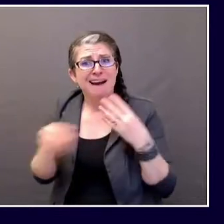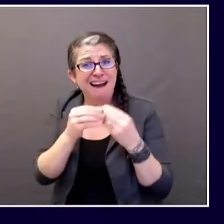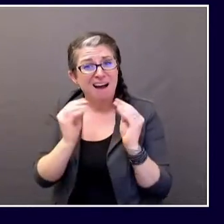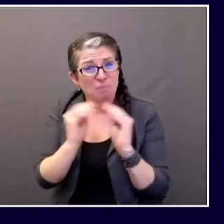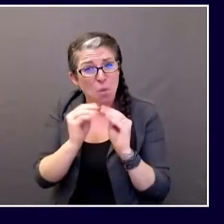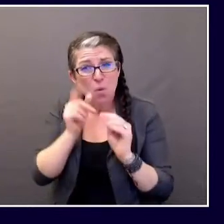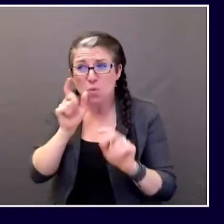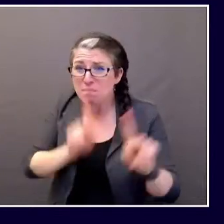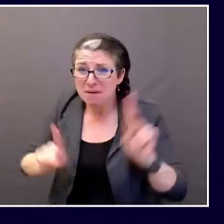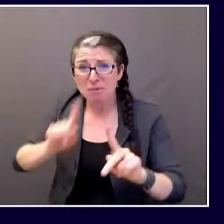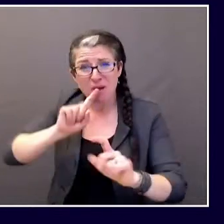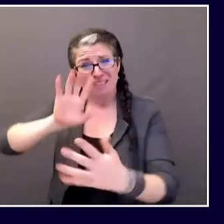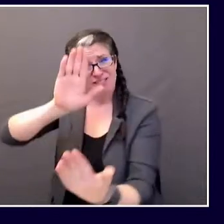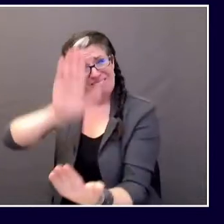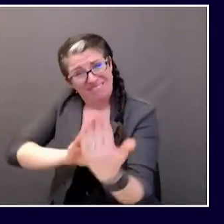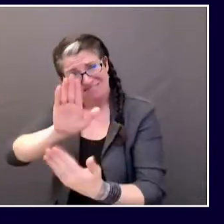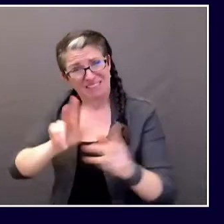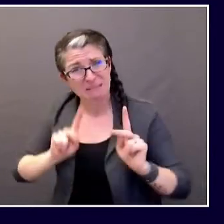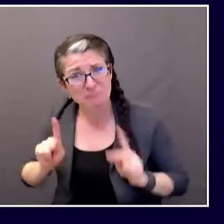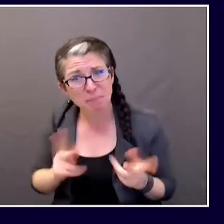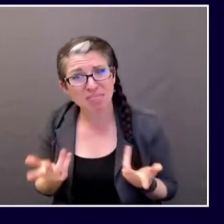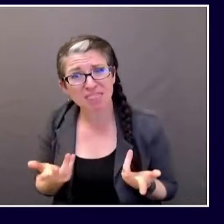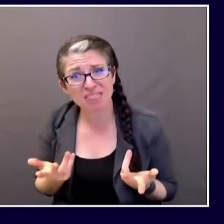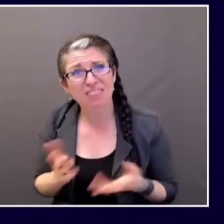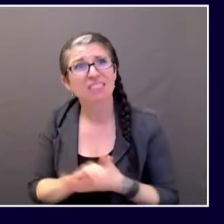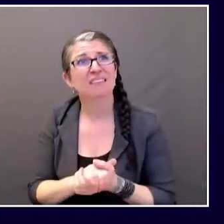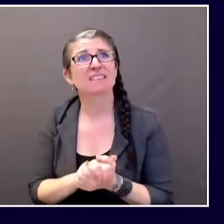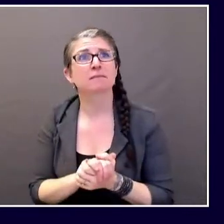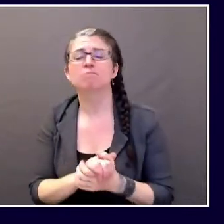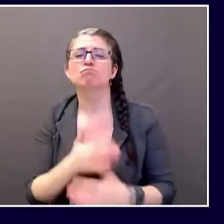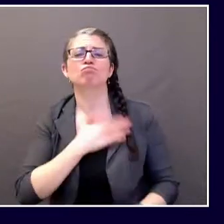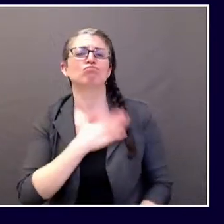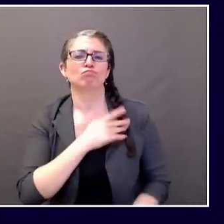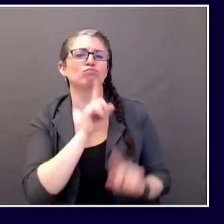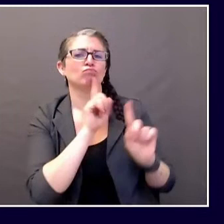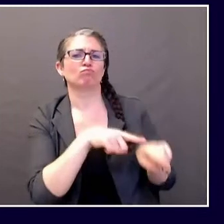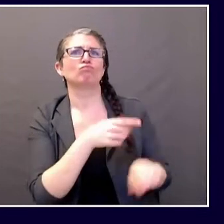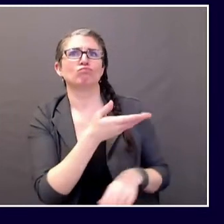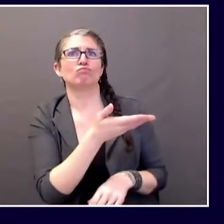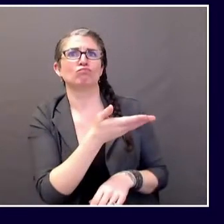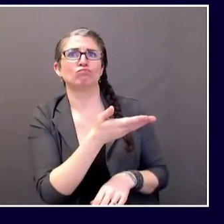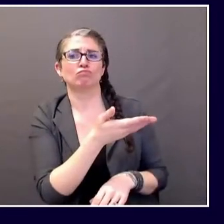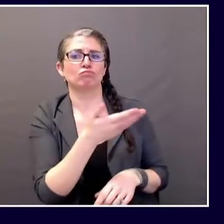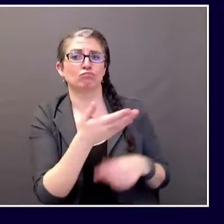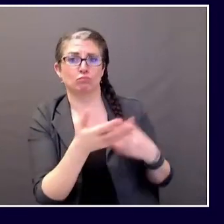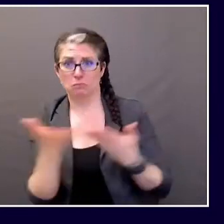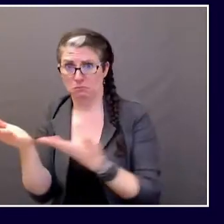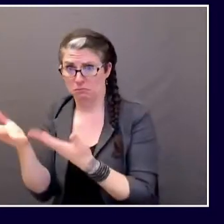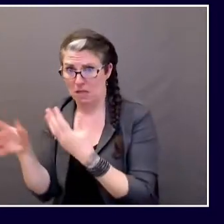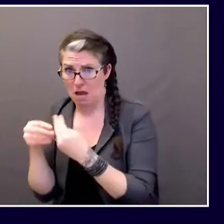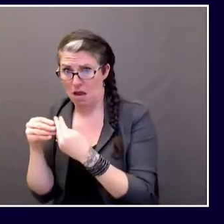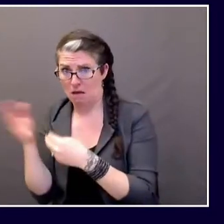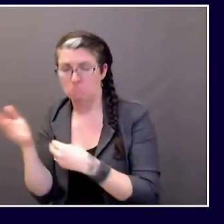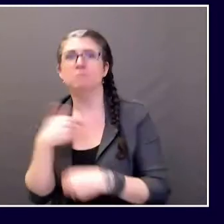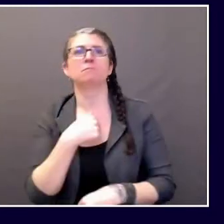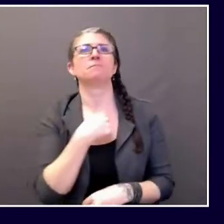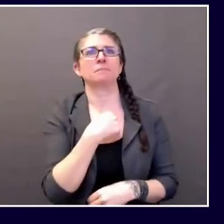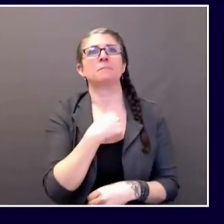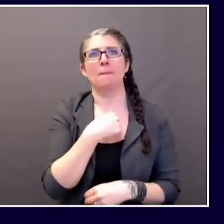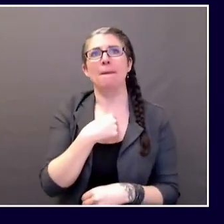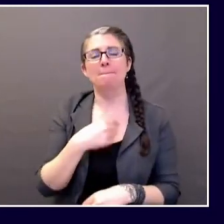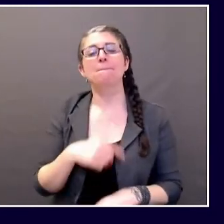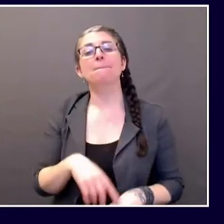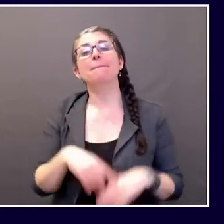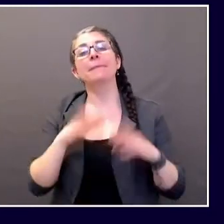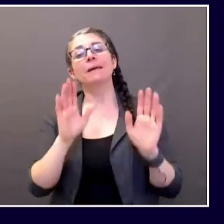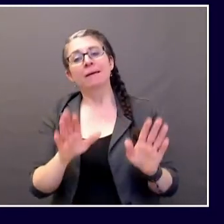Sure, I can start, and then Commissioner, please. Morgan, I think where we start and